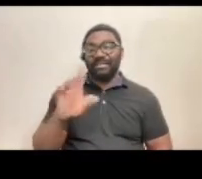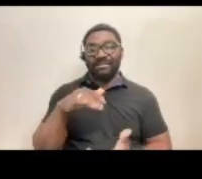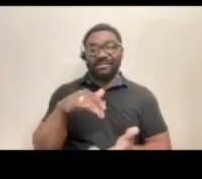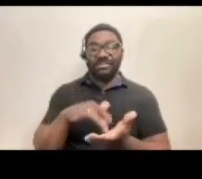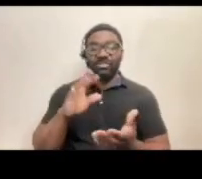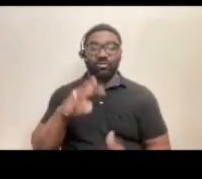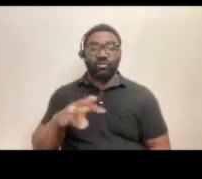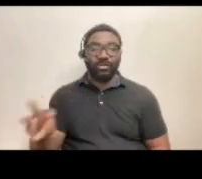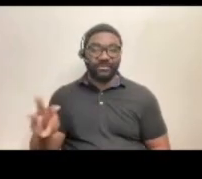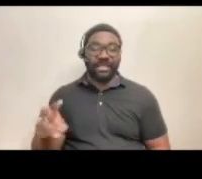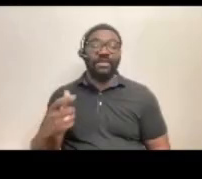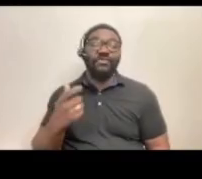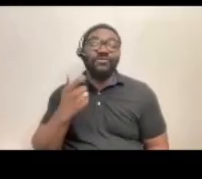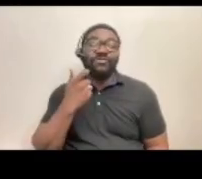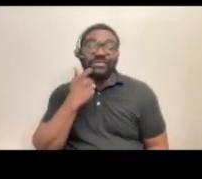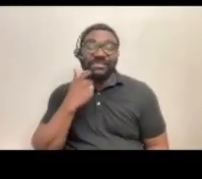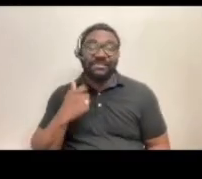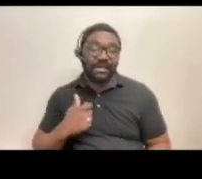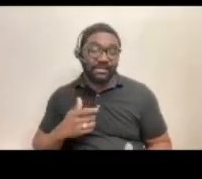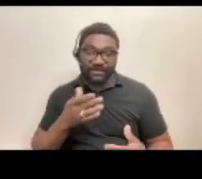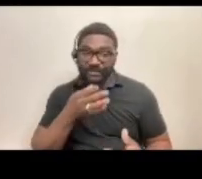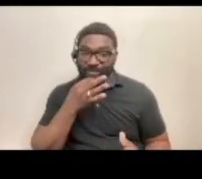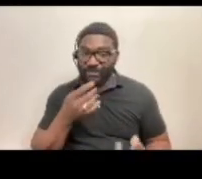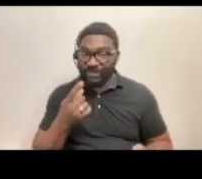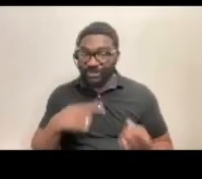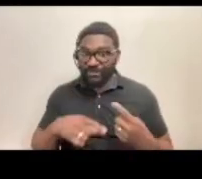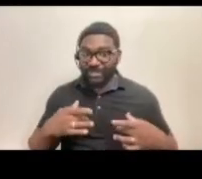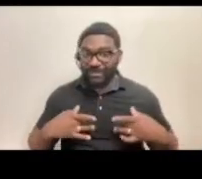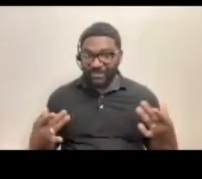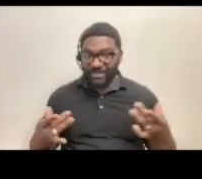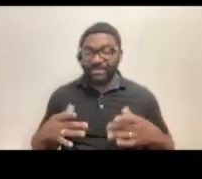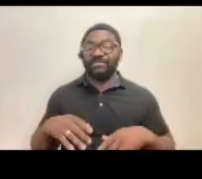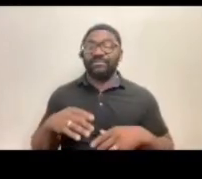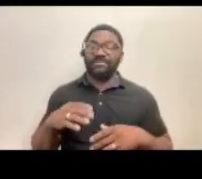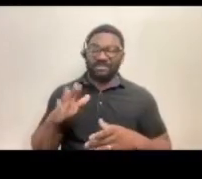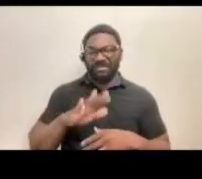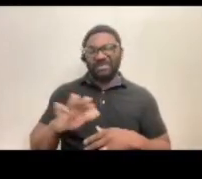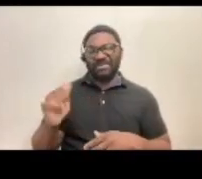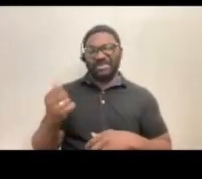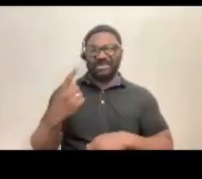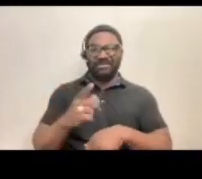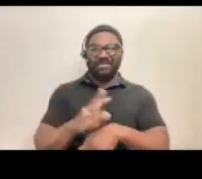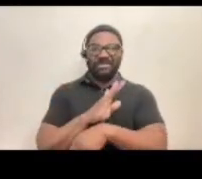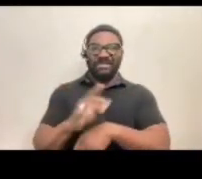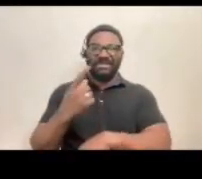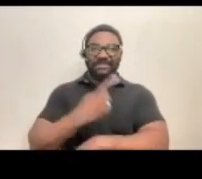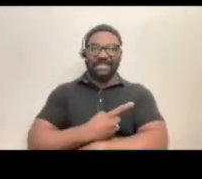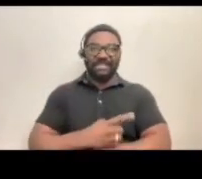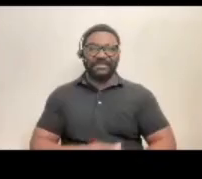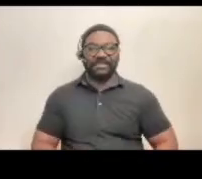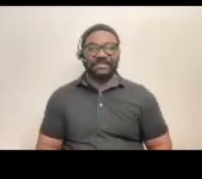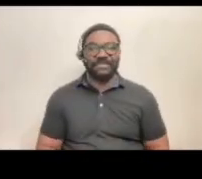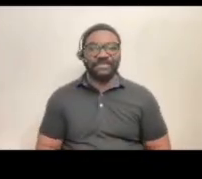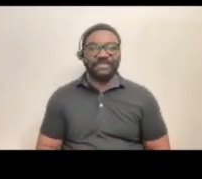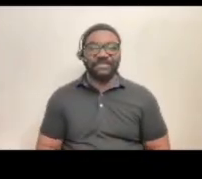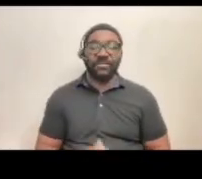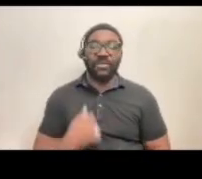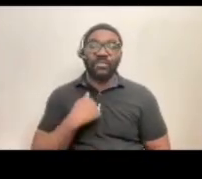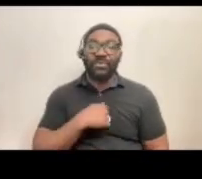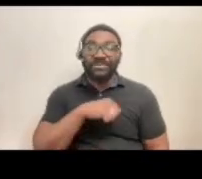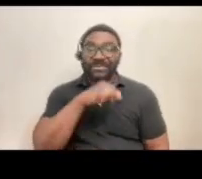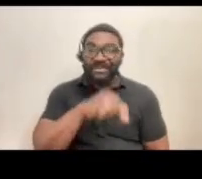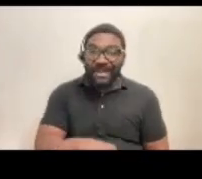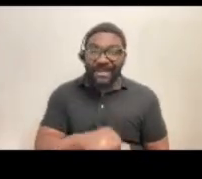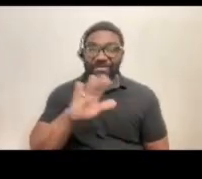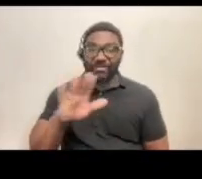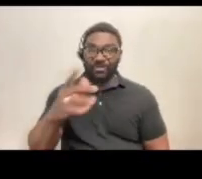and Upcoming Events within 10 business days. Next slide, please. We love your